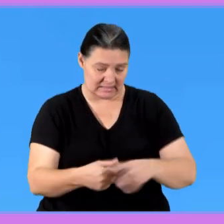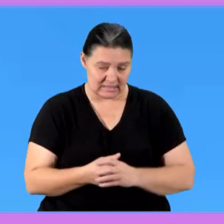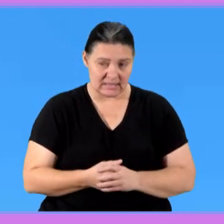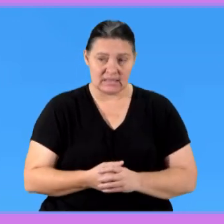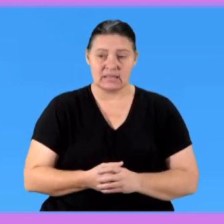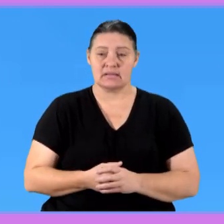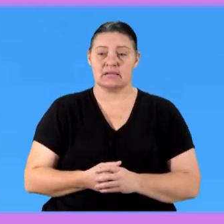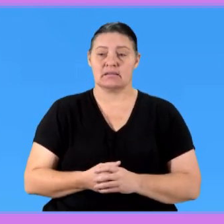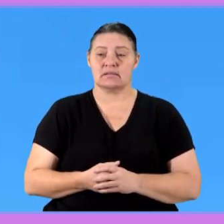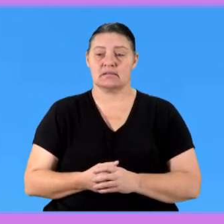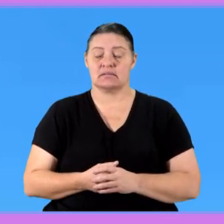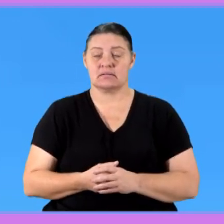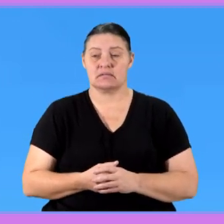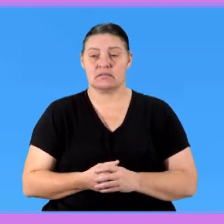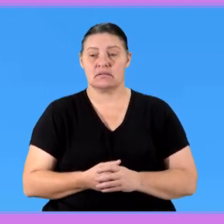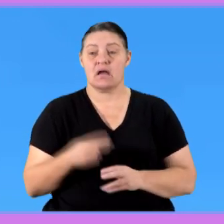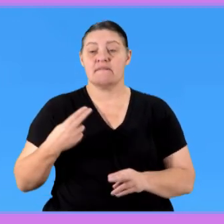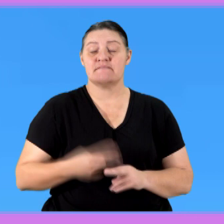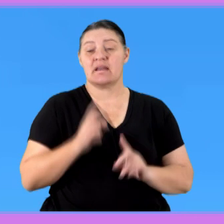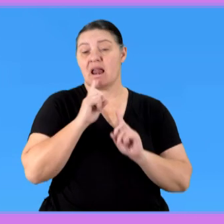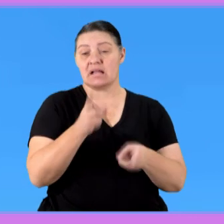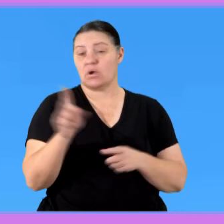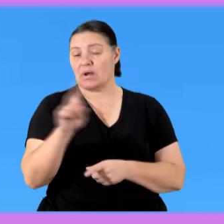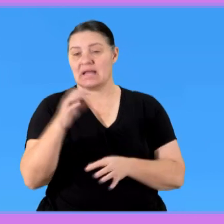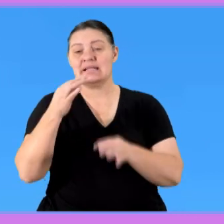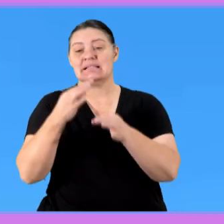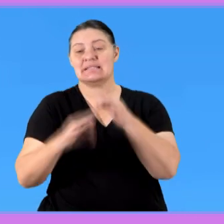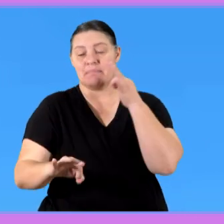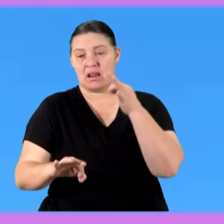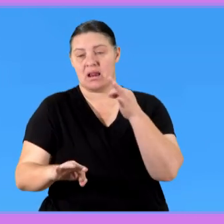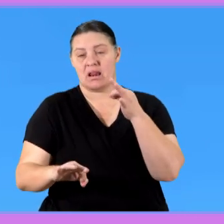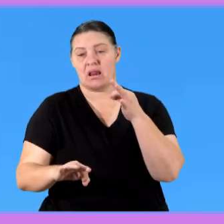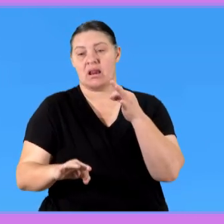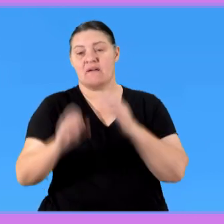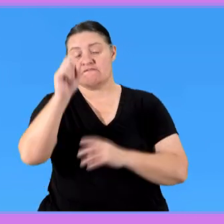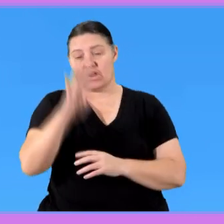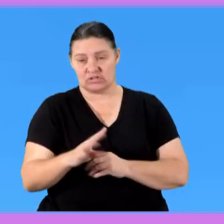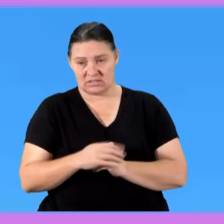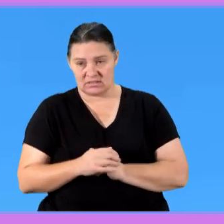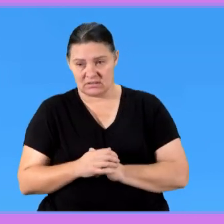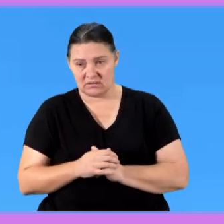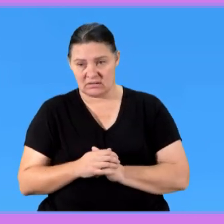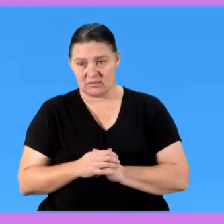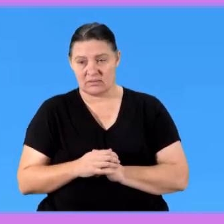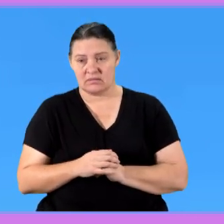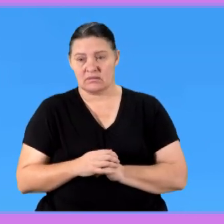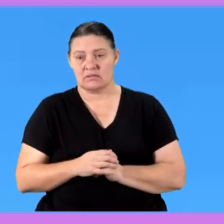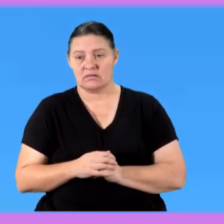right, and it says, okay, final answer should be in simplified common fraction. So let's get this.